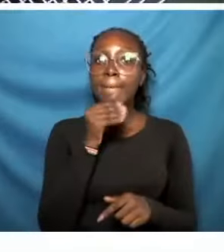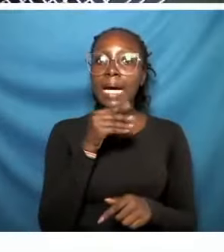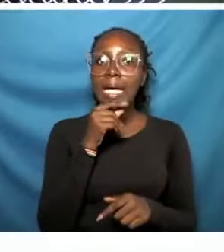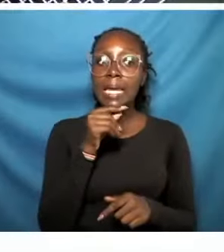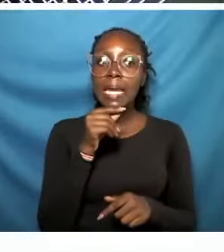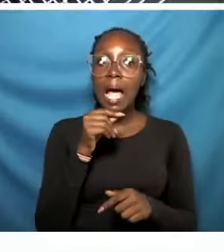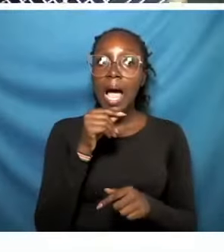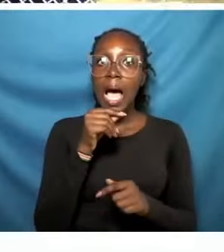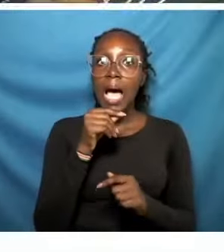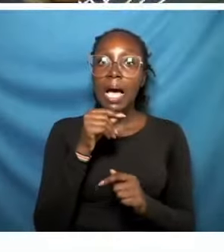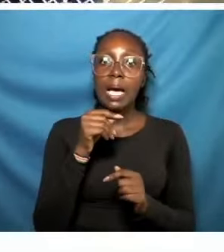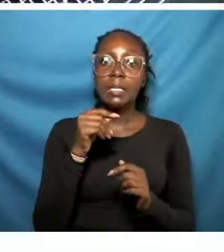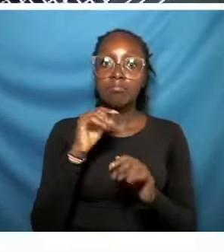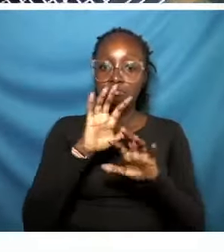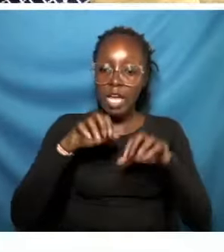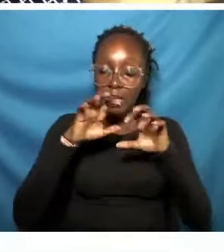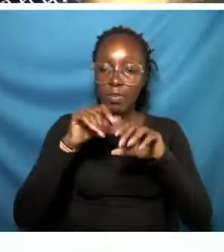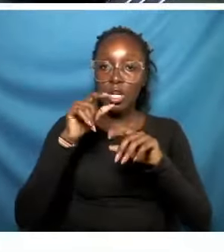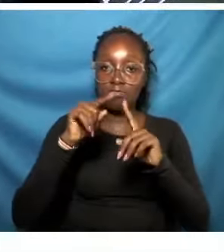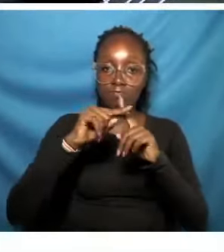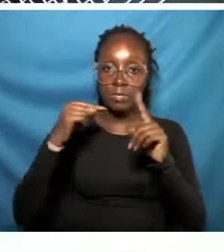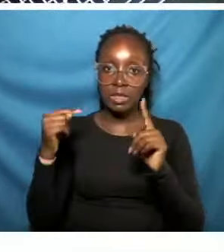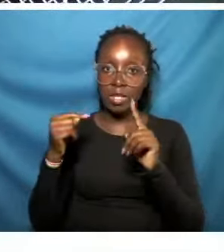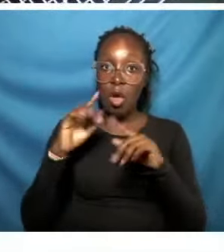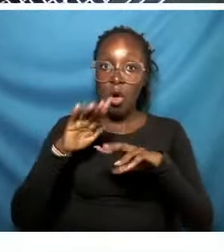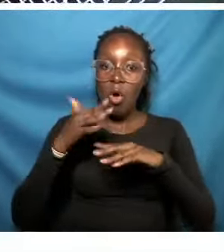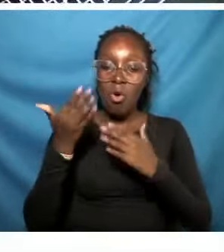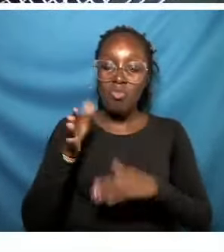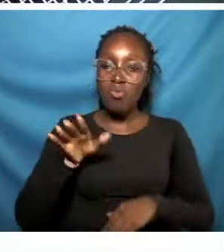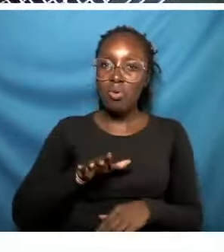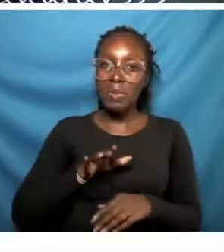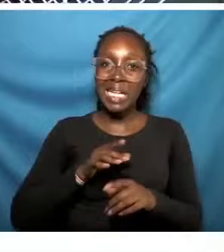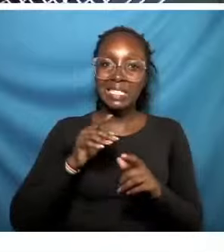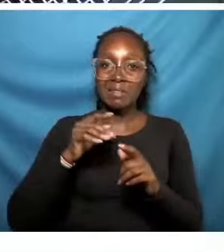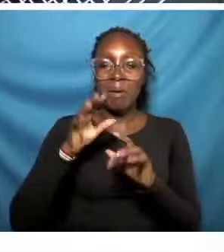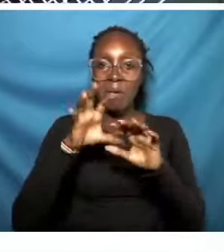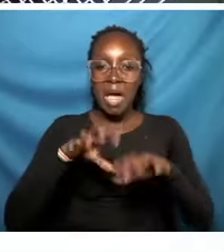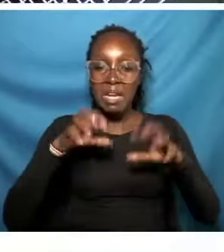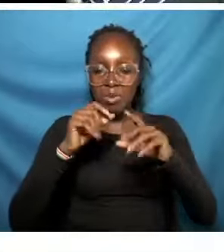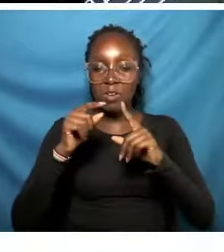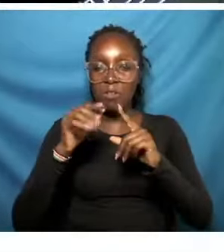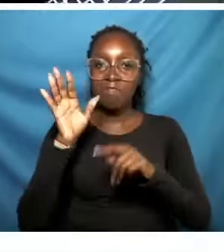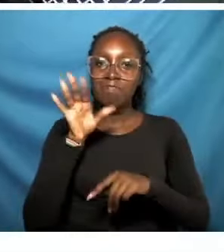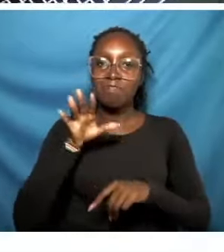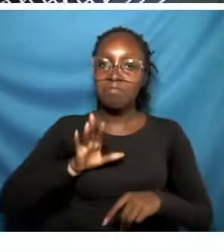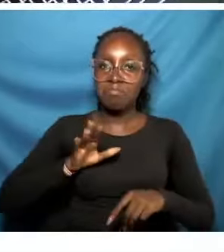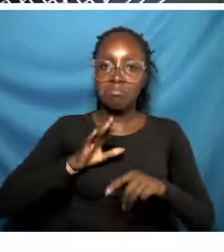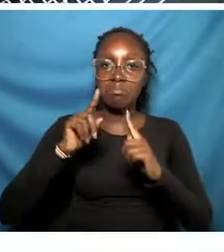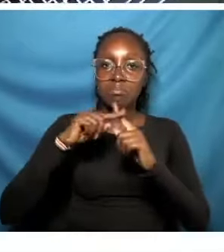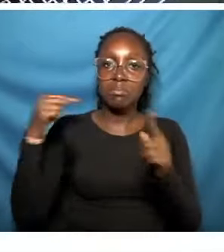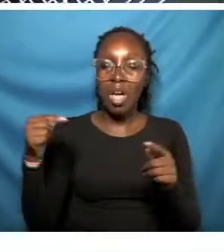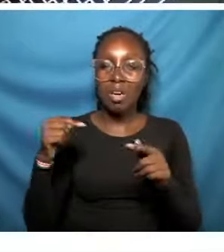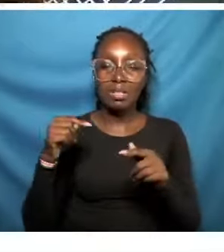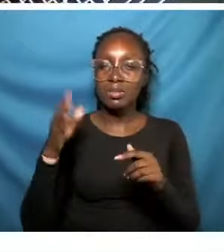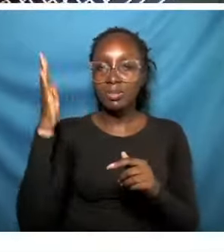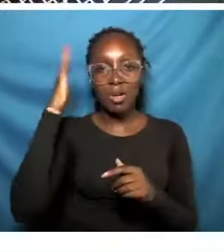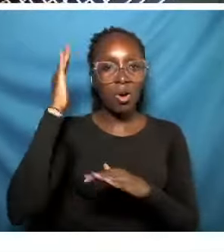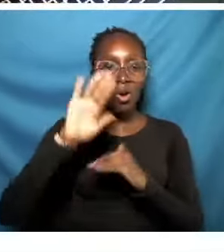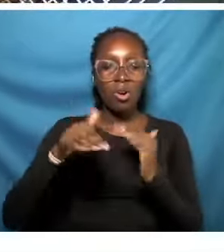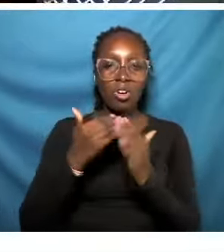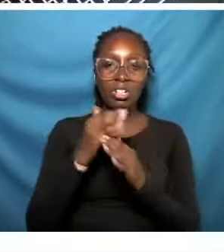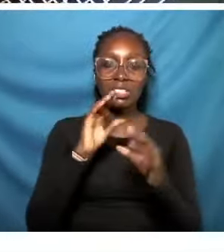it's a female person, like a woman, then a female animal must be slaughtered first. You know, all those teachings, there's so